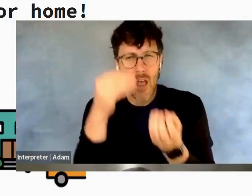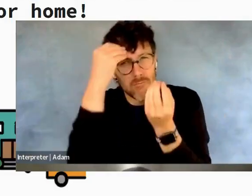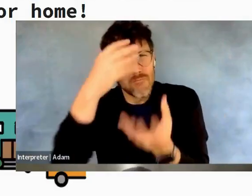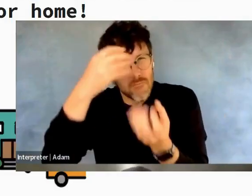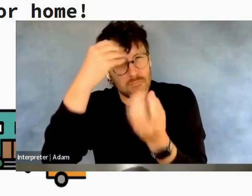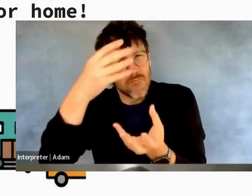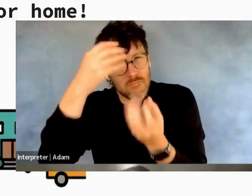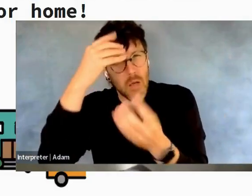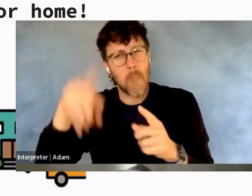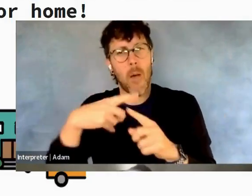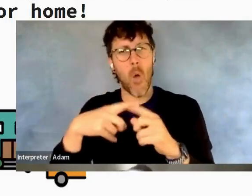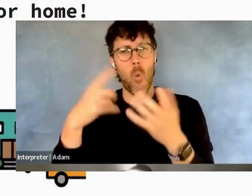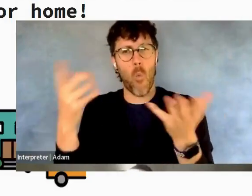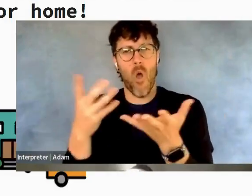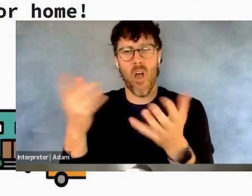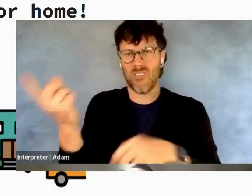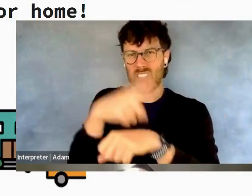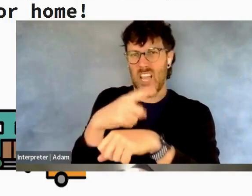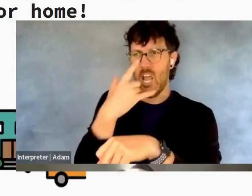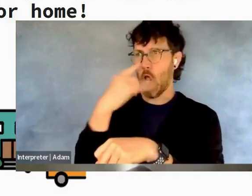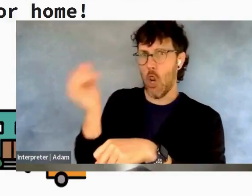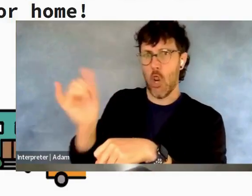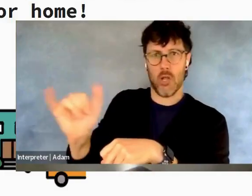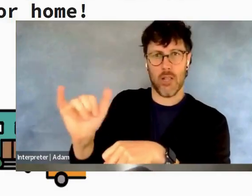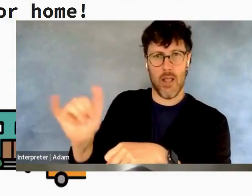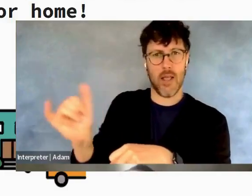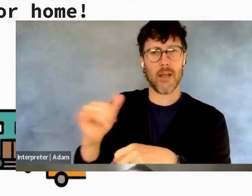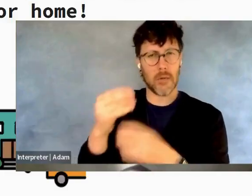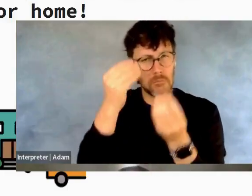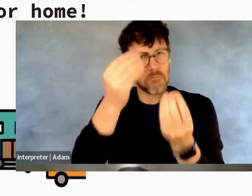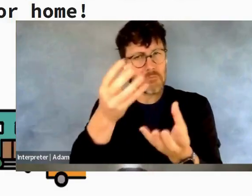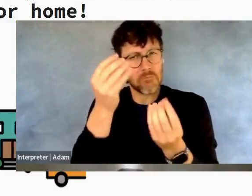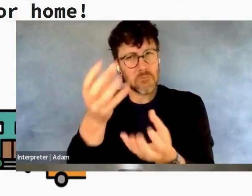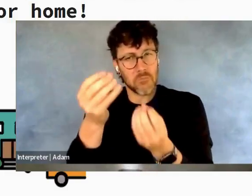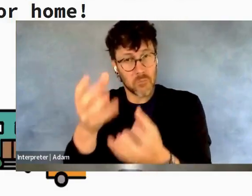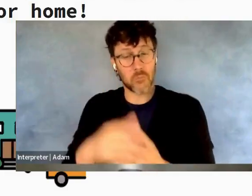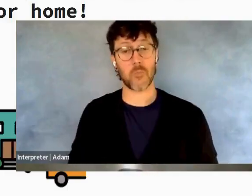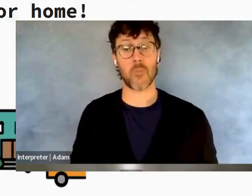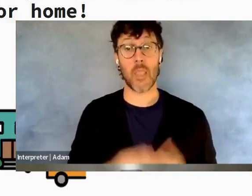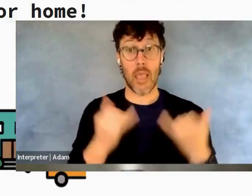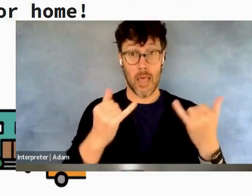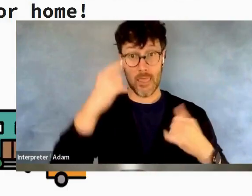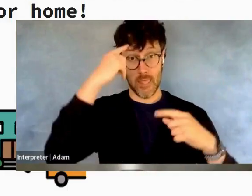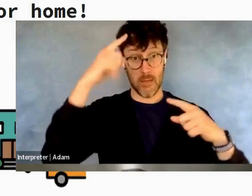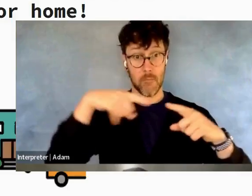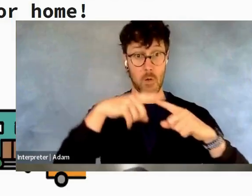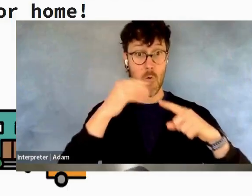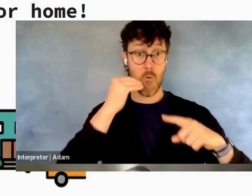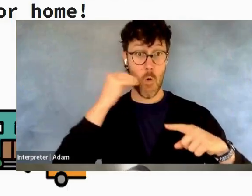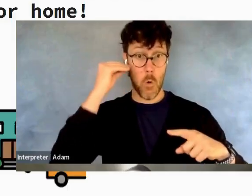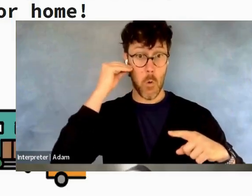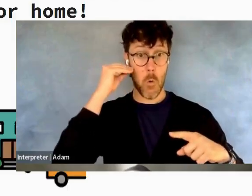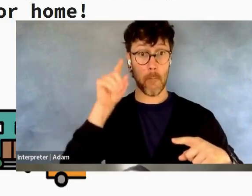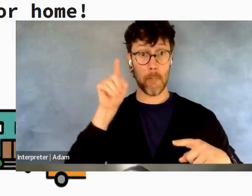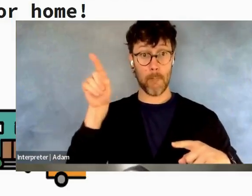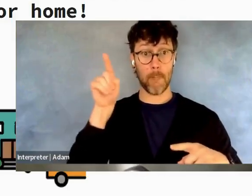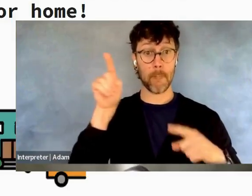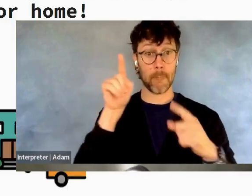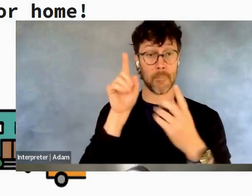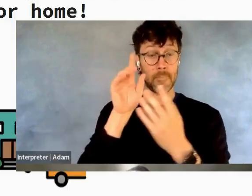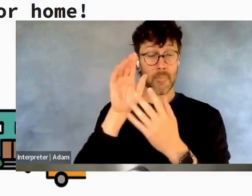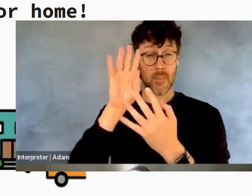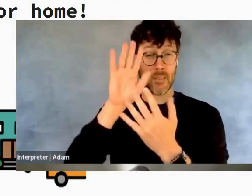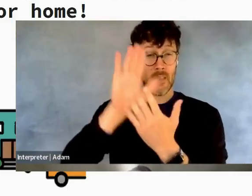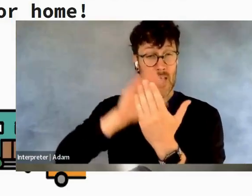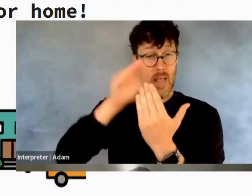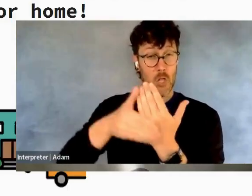day. So when we're thinking about a calendar system for home, we need to remember